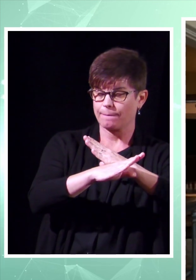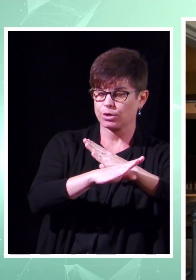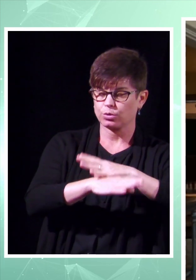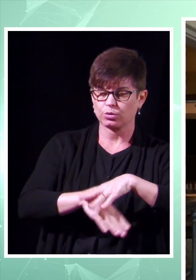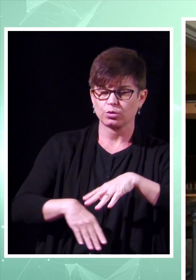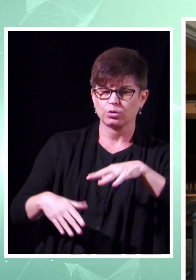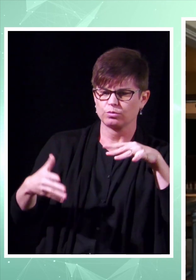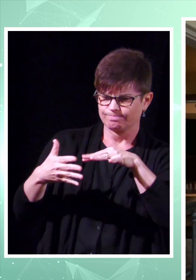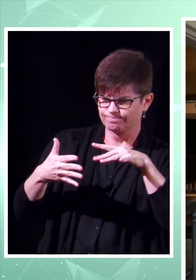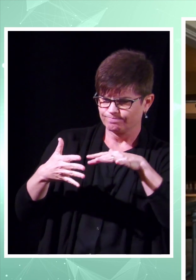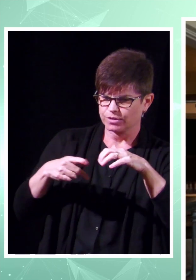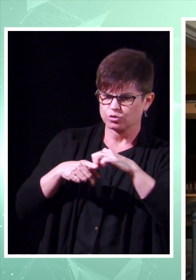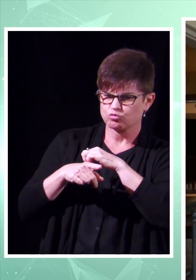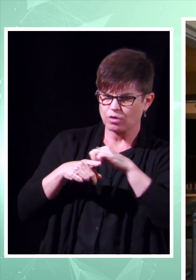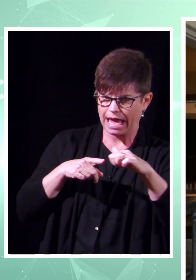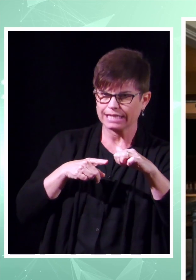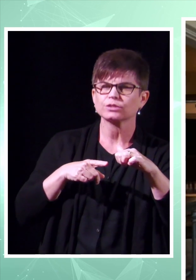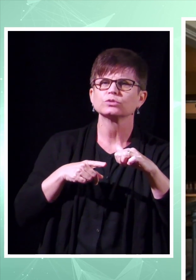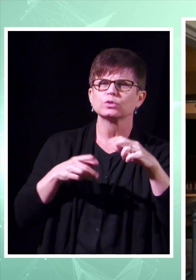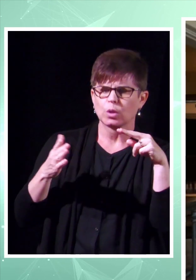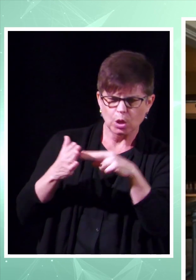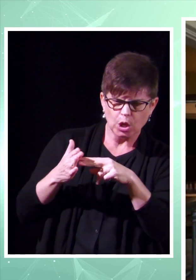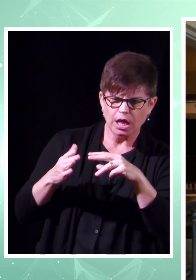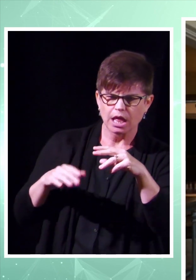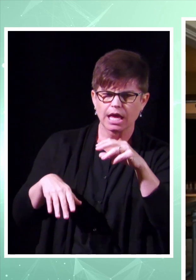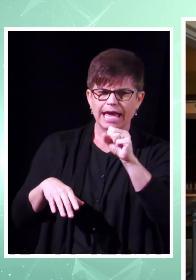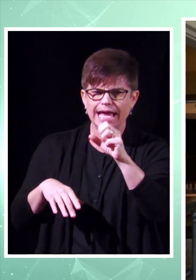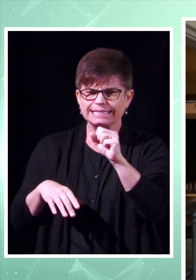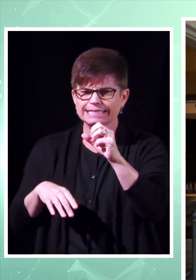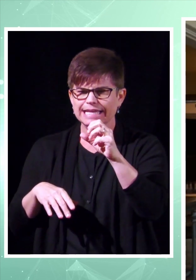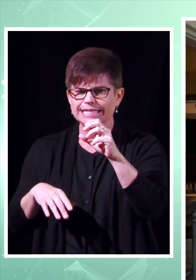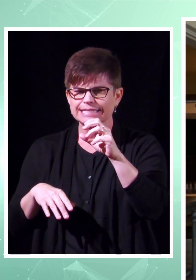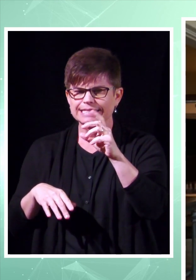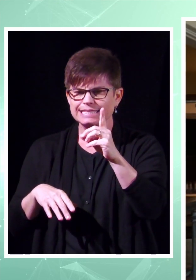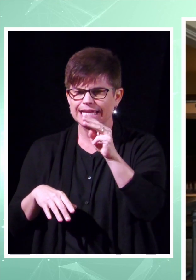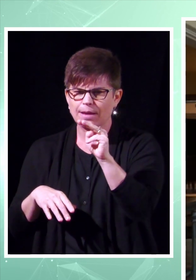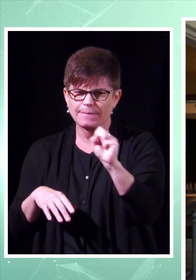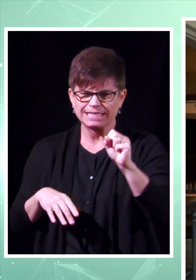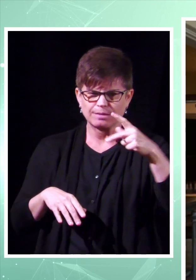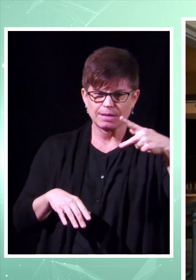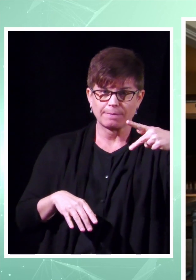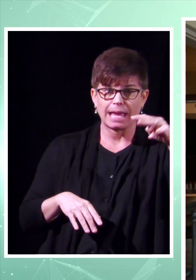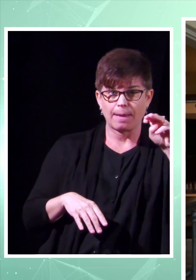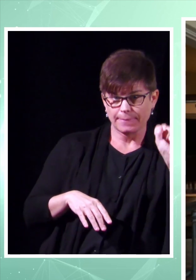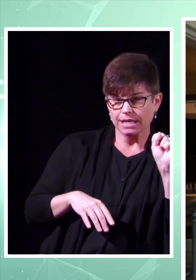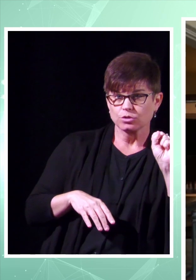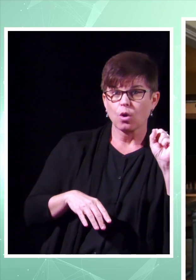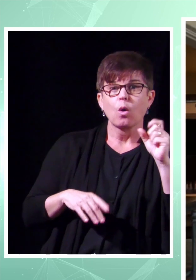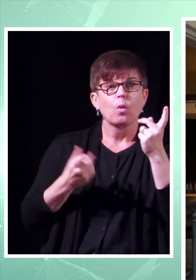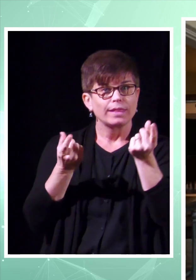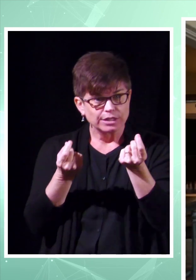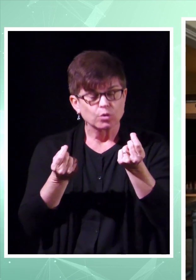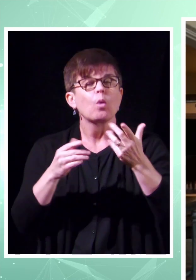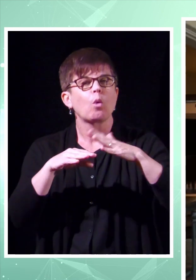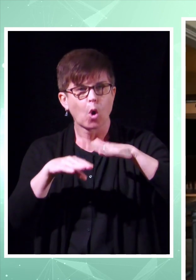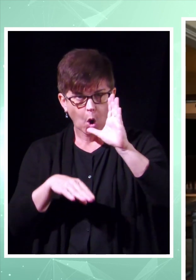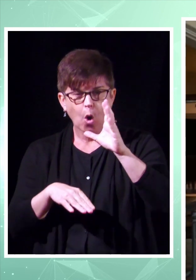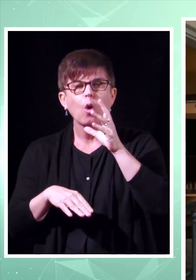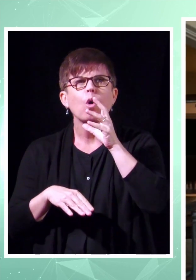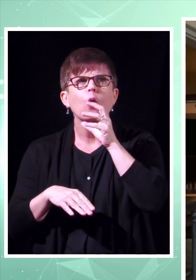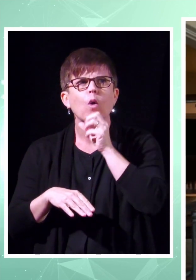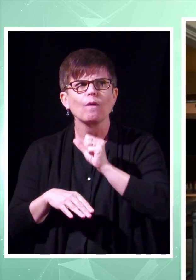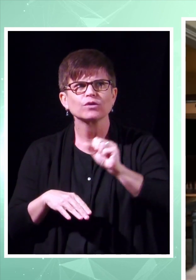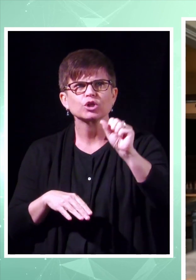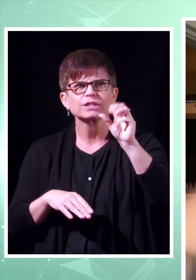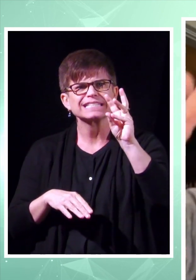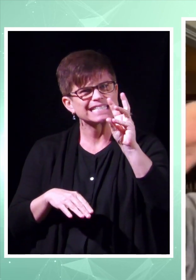trials looking at SPMS and PPMS, is they've extended the age into the 60s. Maybe not 65,